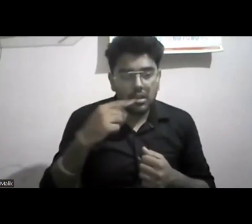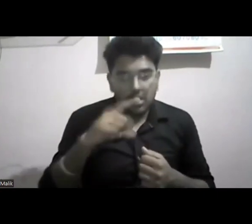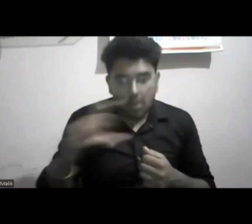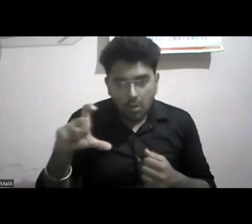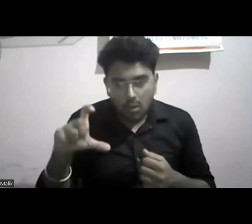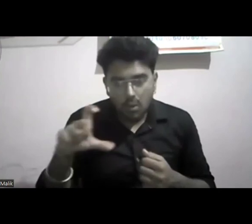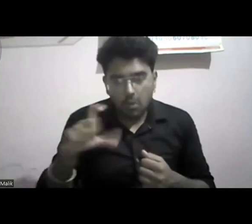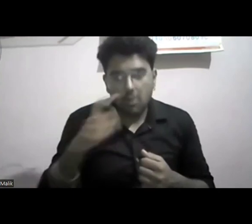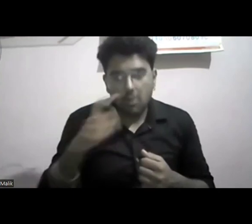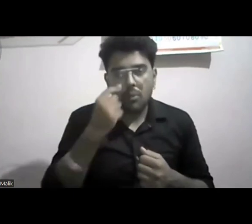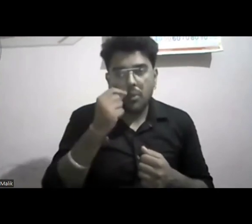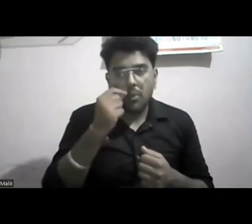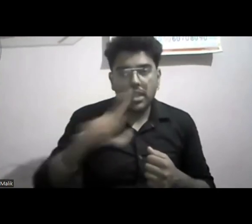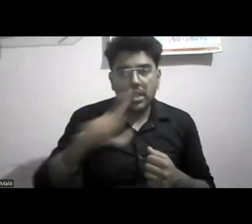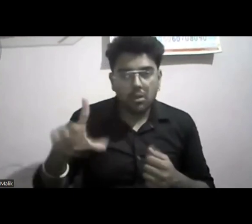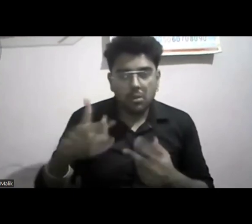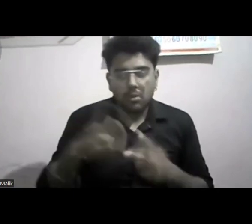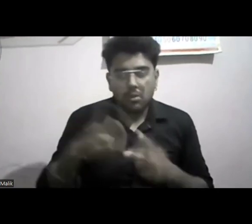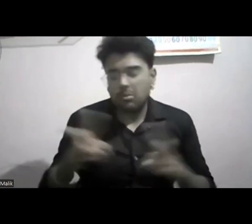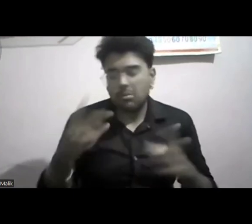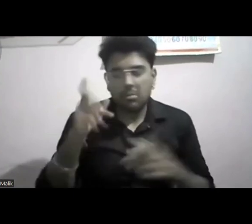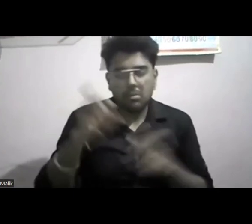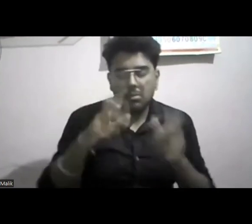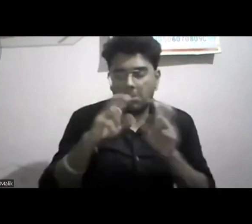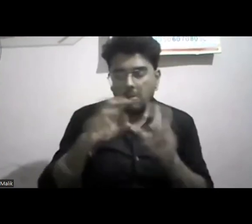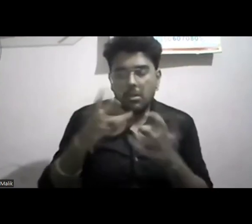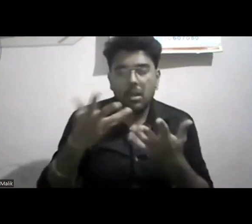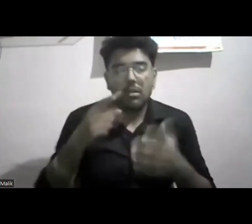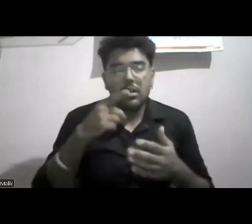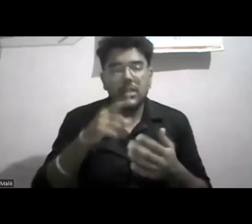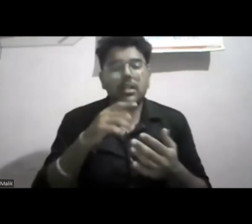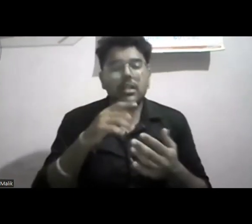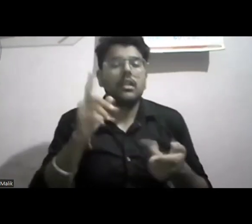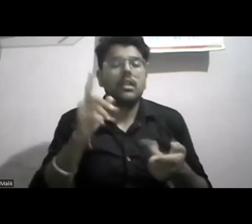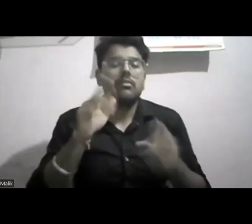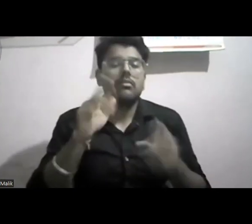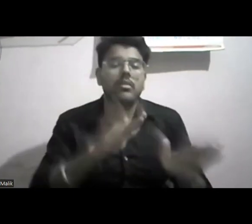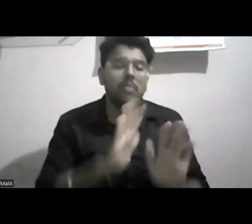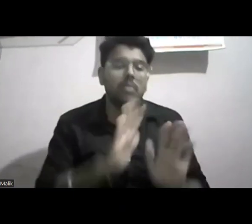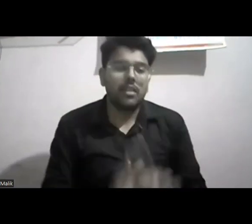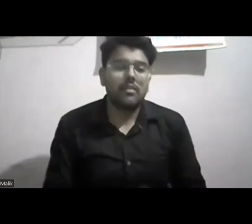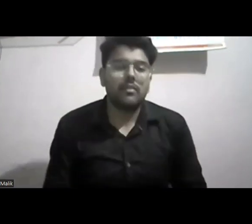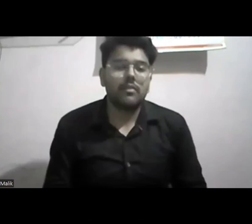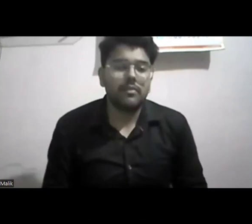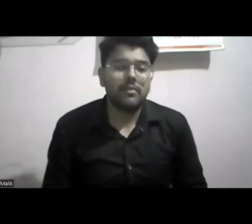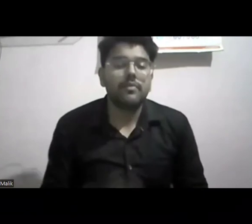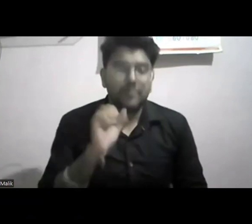him. So that kind of movie also definitely one can read it.